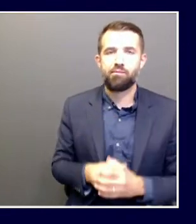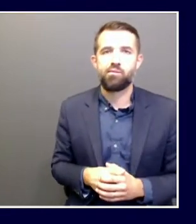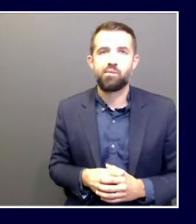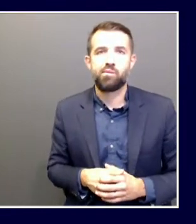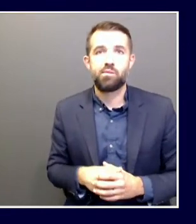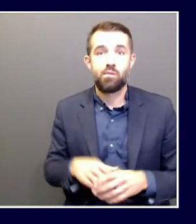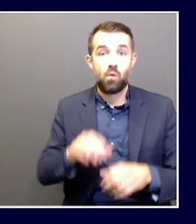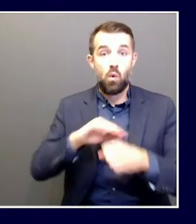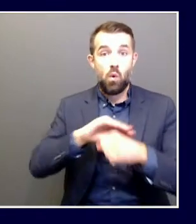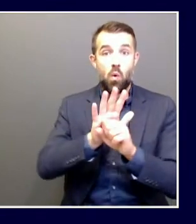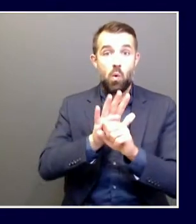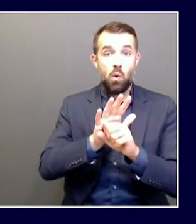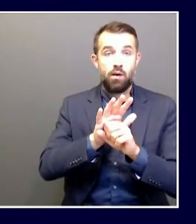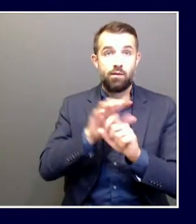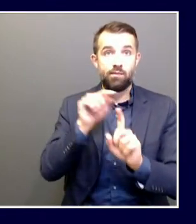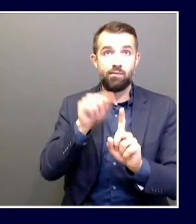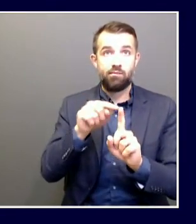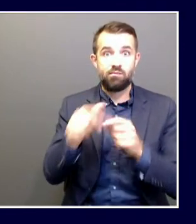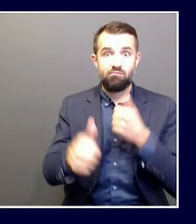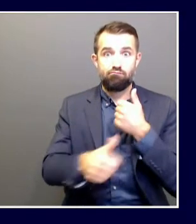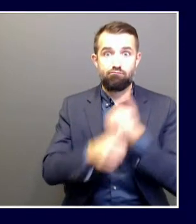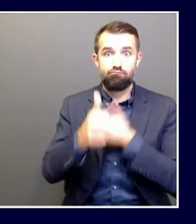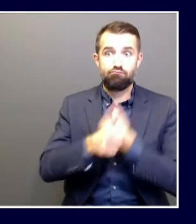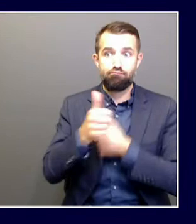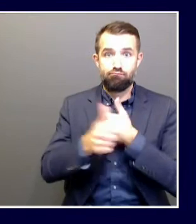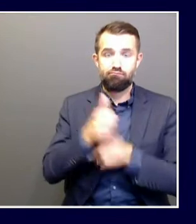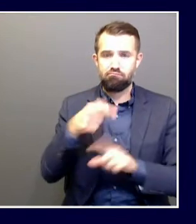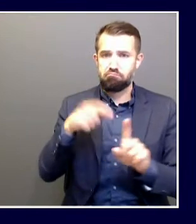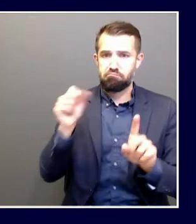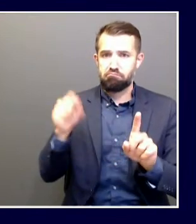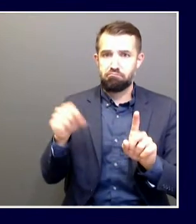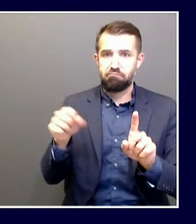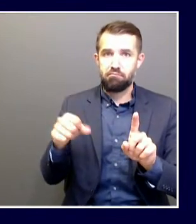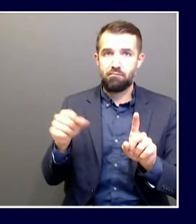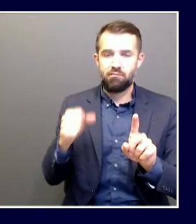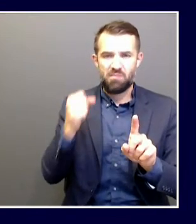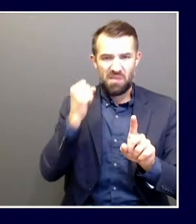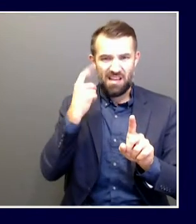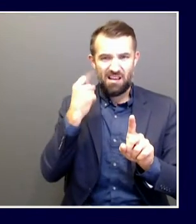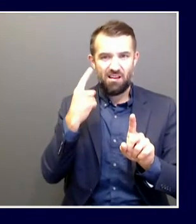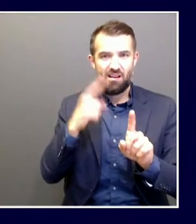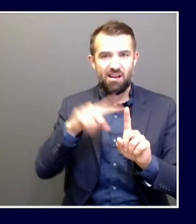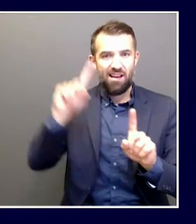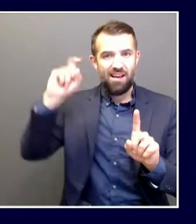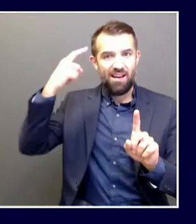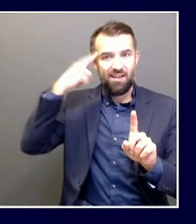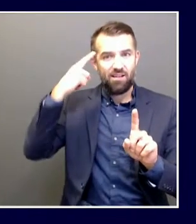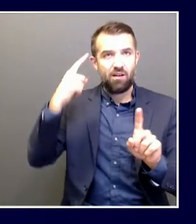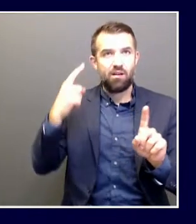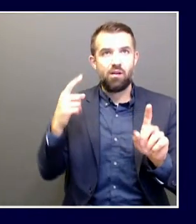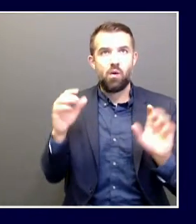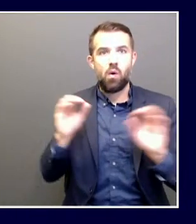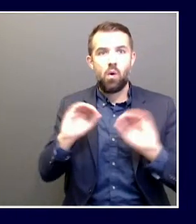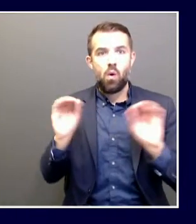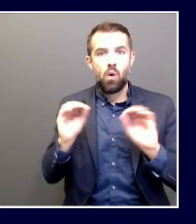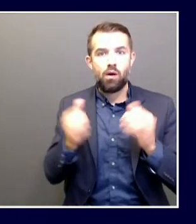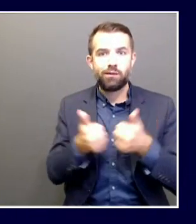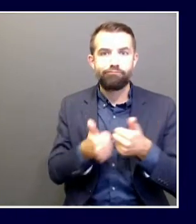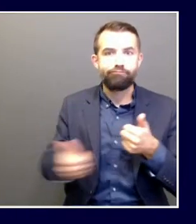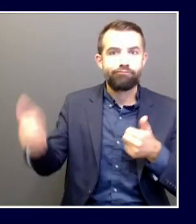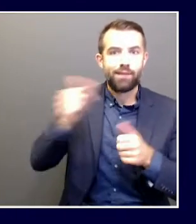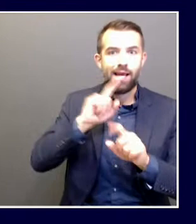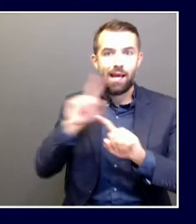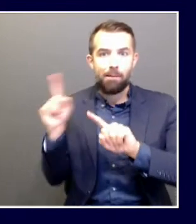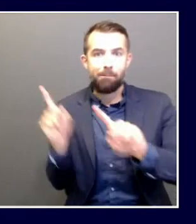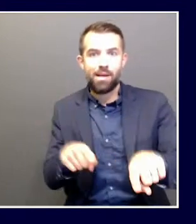effect, whether or not there's going to be any special guidance from the state or perhaps PPE provided for polling